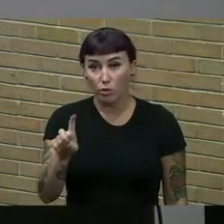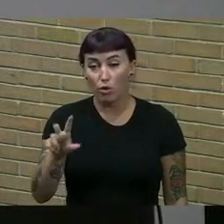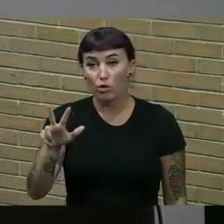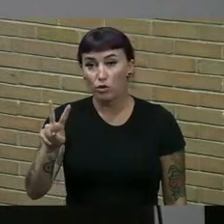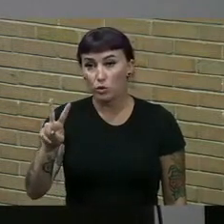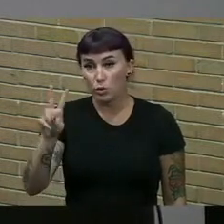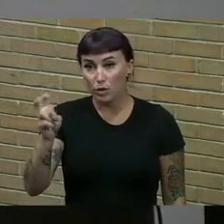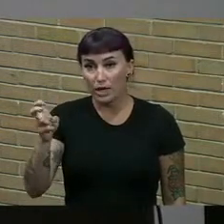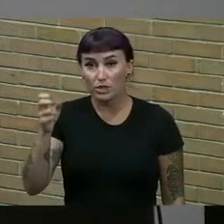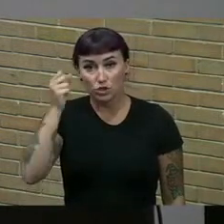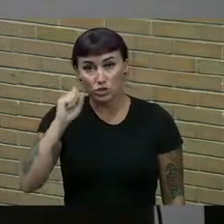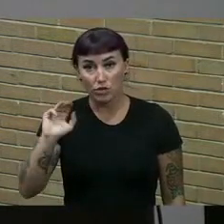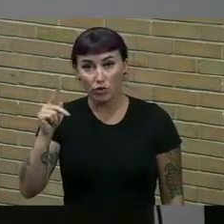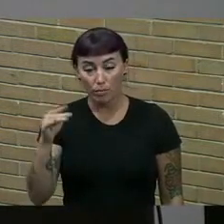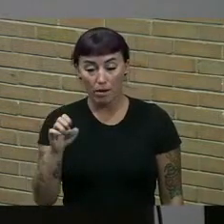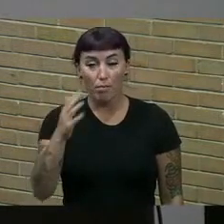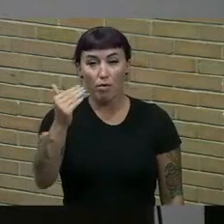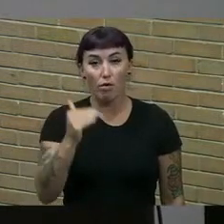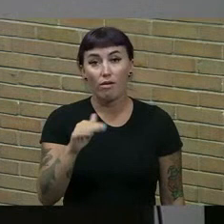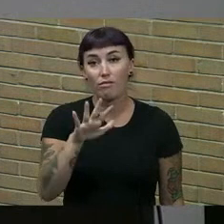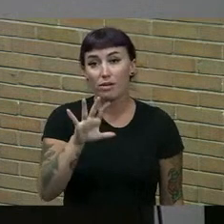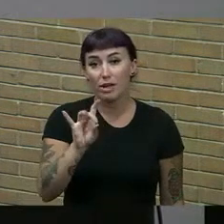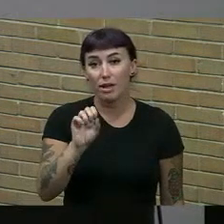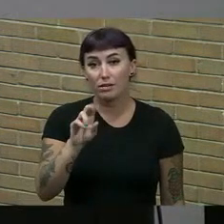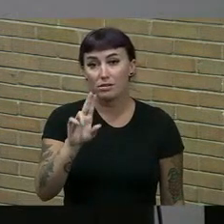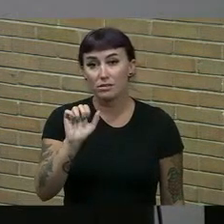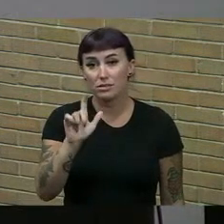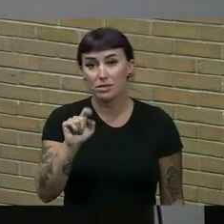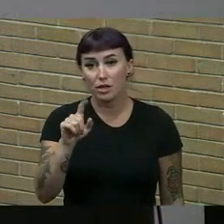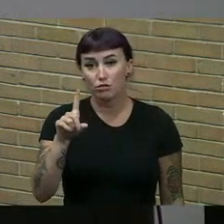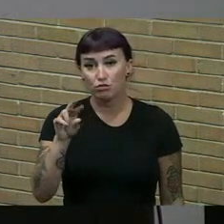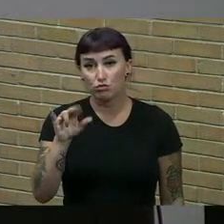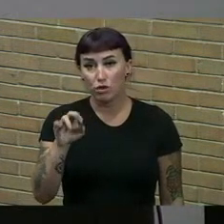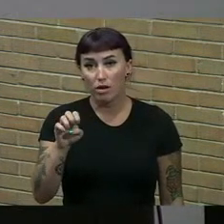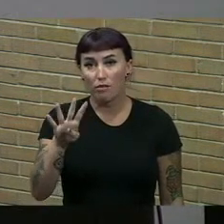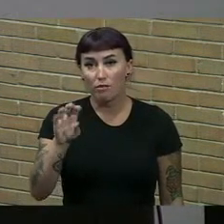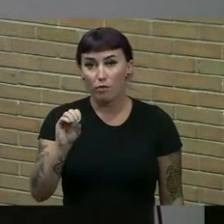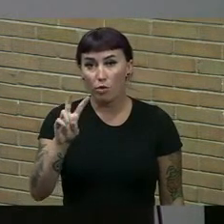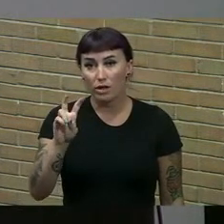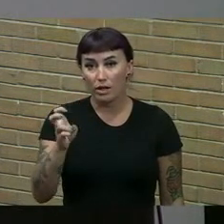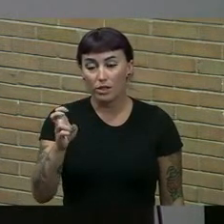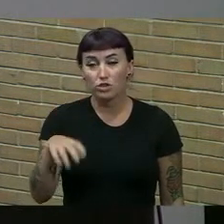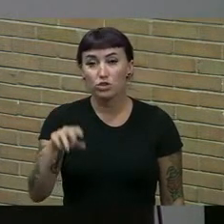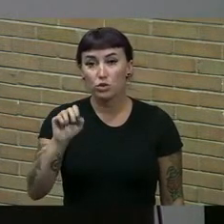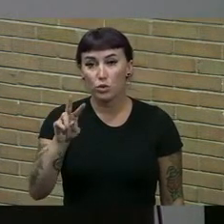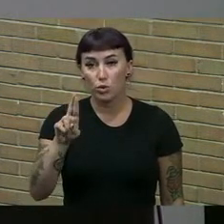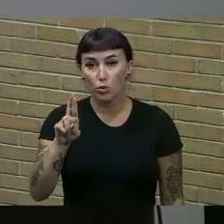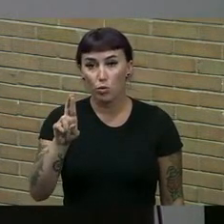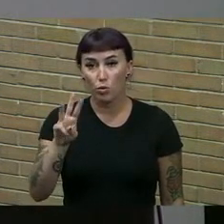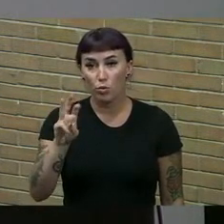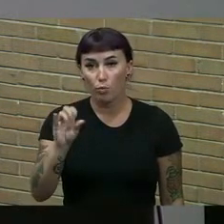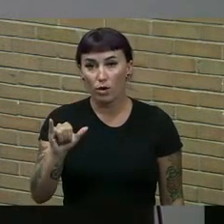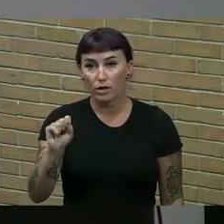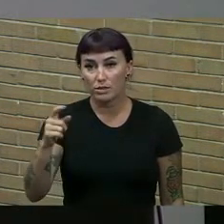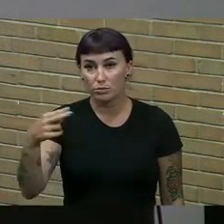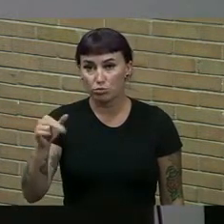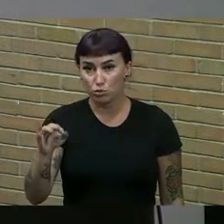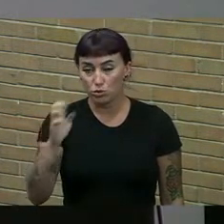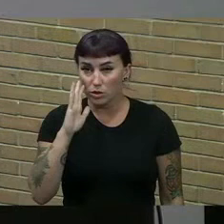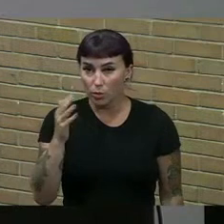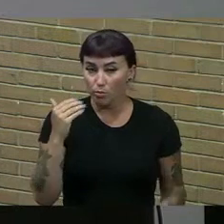silver maple, and 58 Sunset Drive, a 40-inch Norway spruce. I move that,